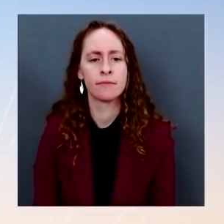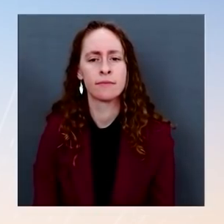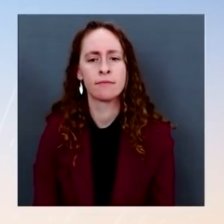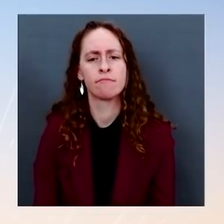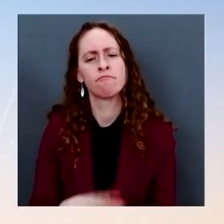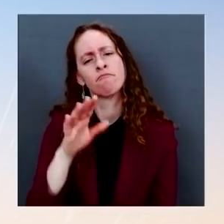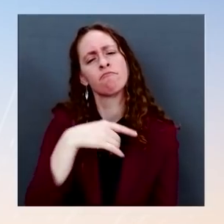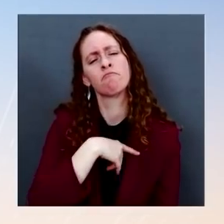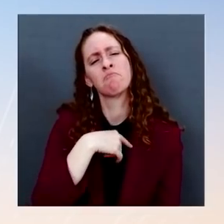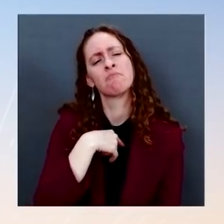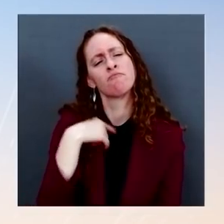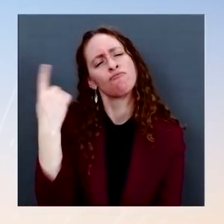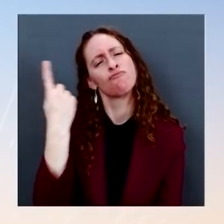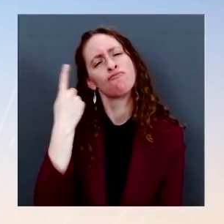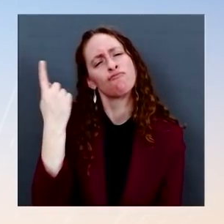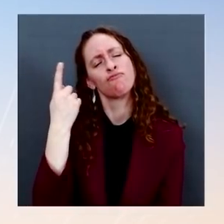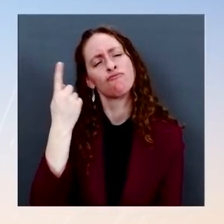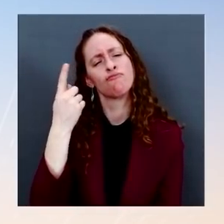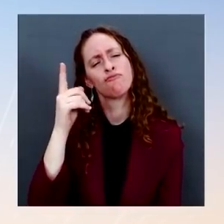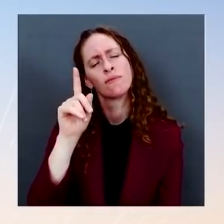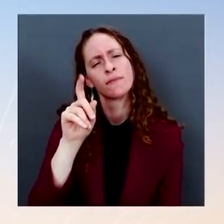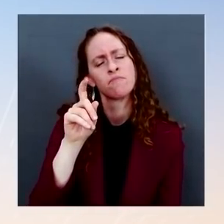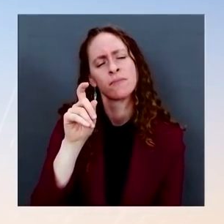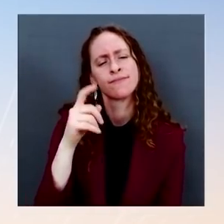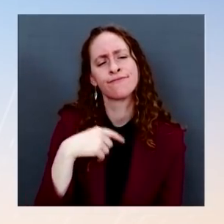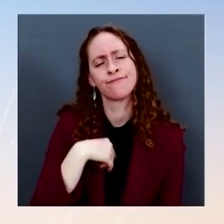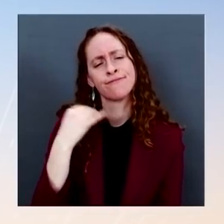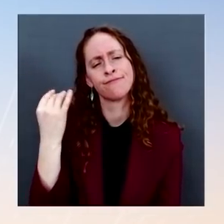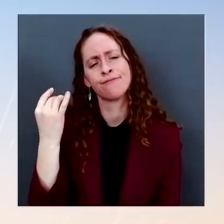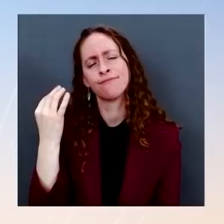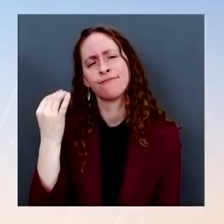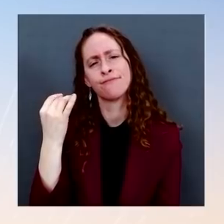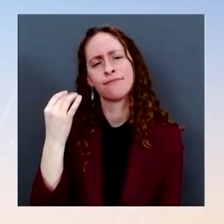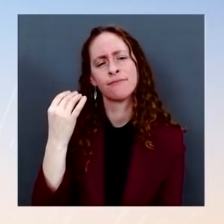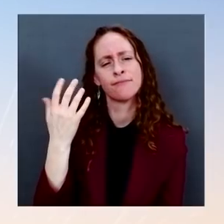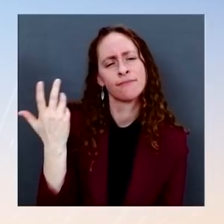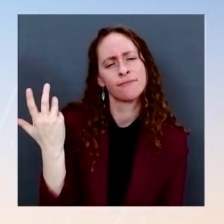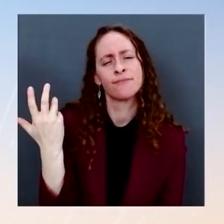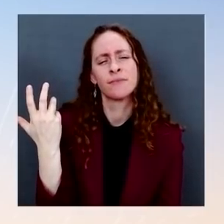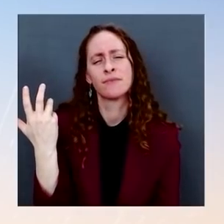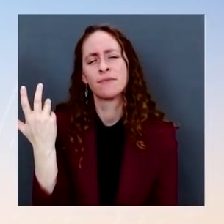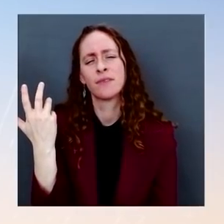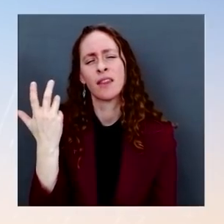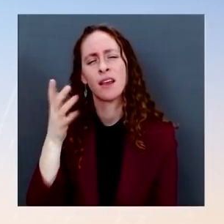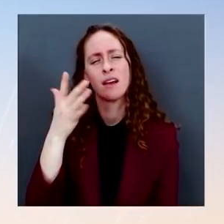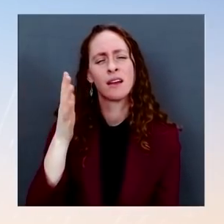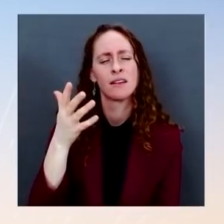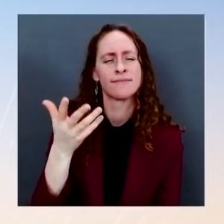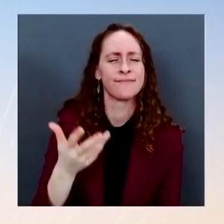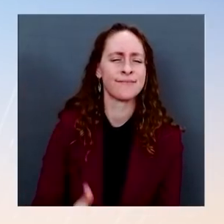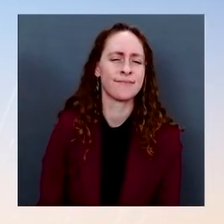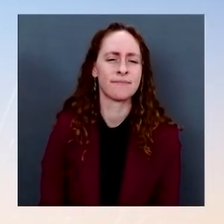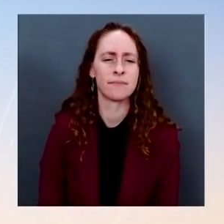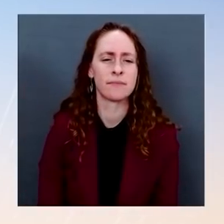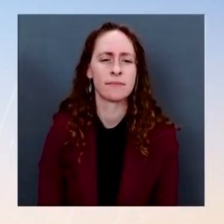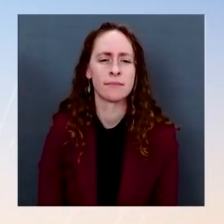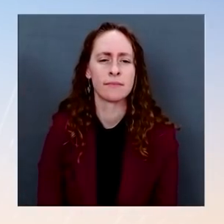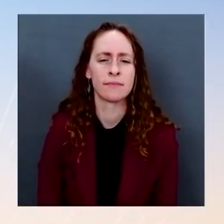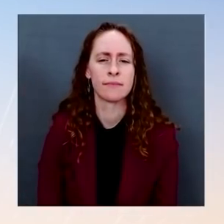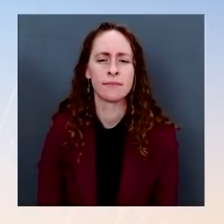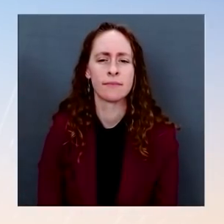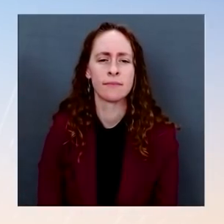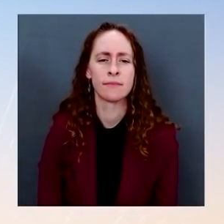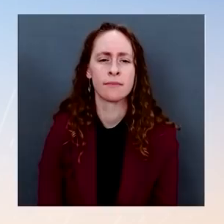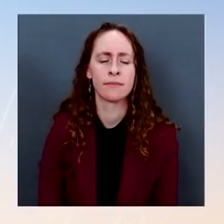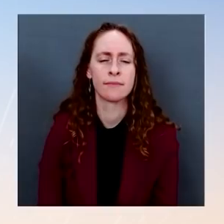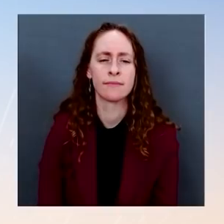reaction, and can you give us an update on anything he has done to press China for transparency, especially to ensure that there isn't another